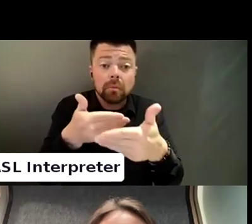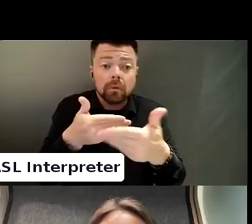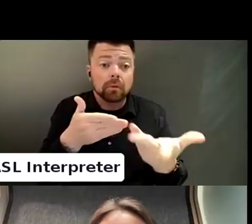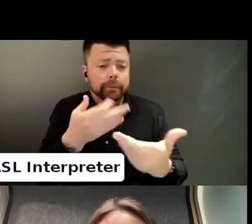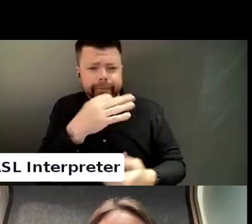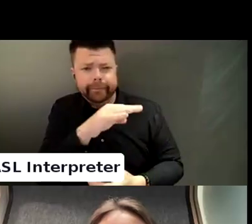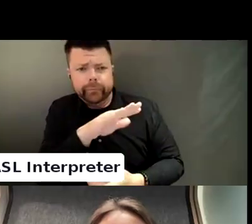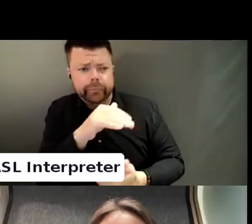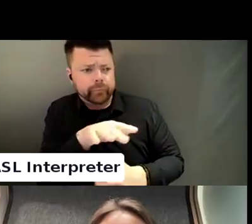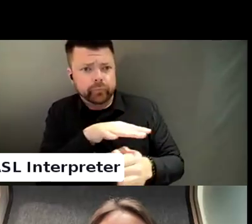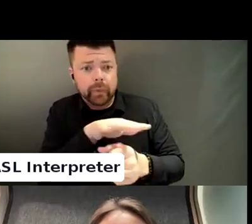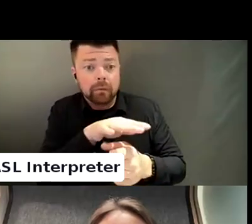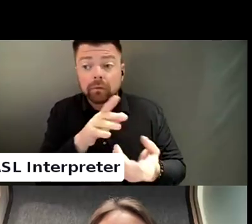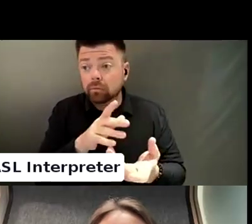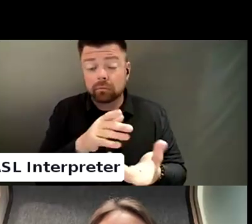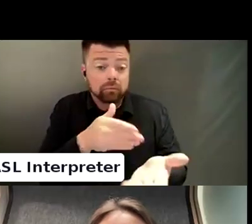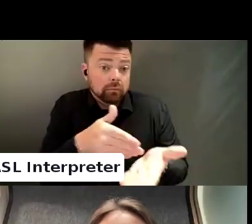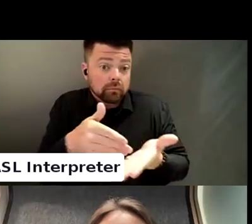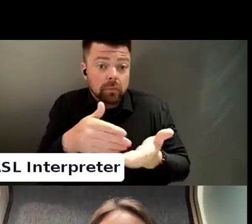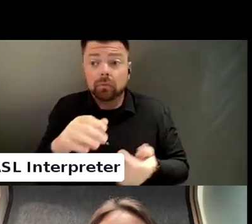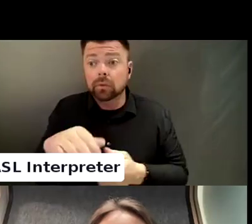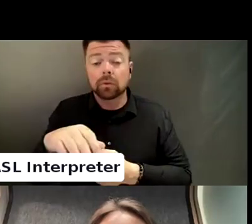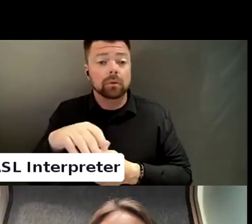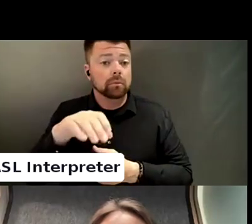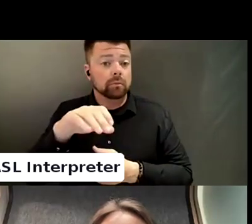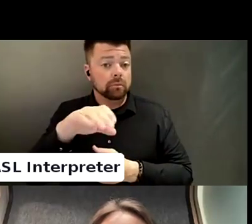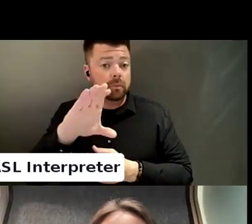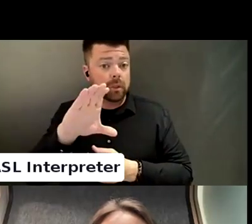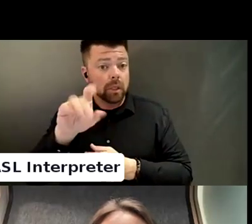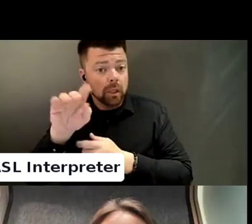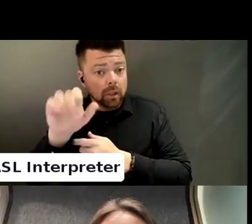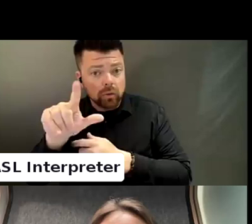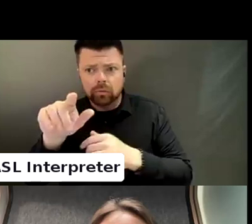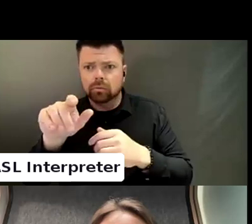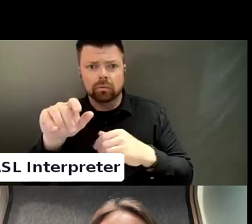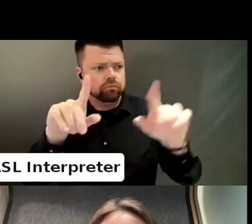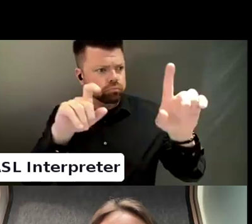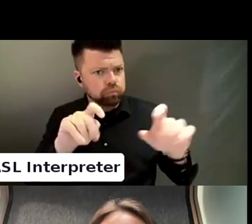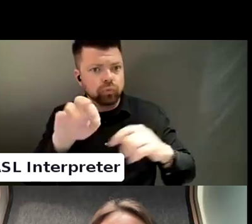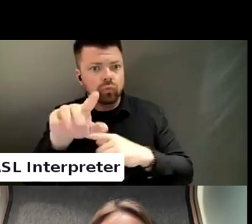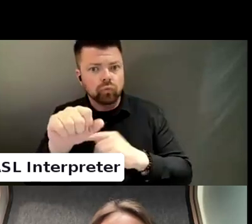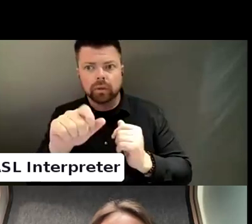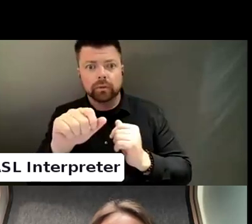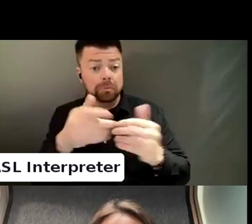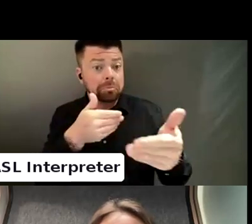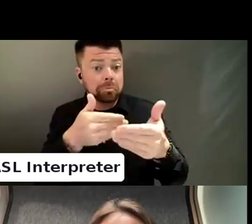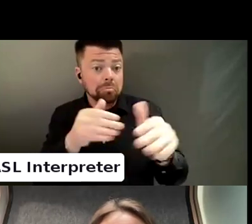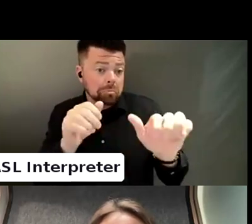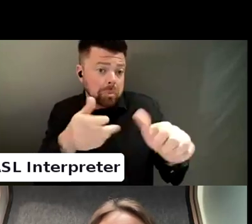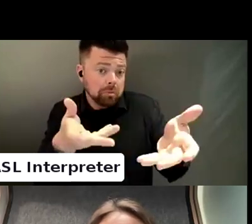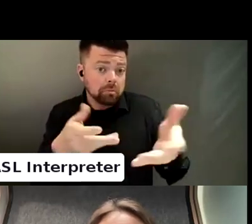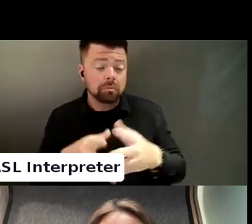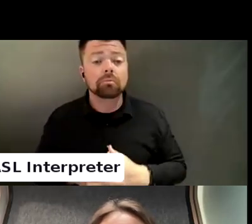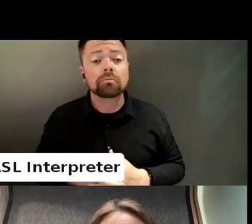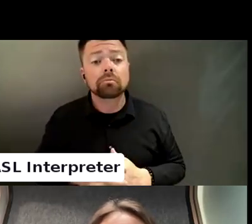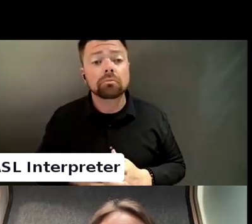live. It's quite common for device clinical trials to require a clinical trial site nearby. So that's